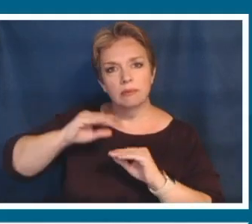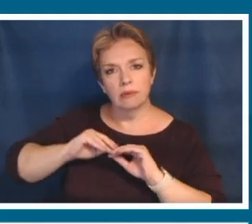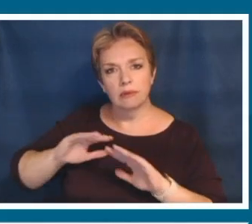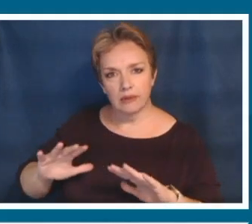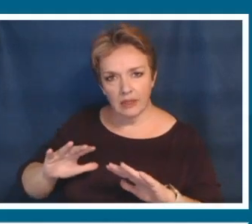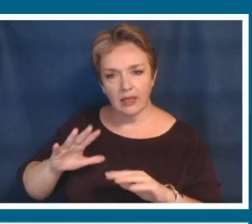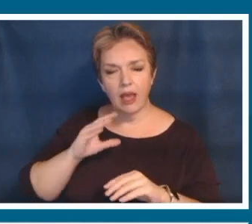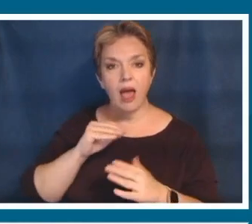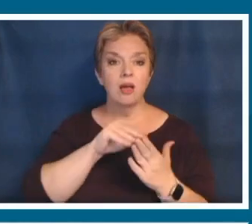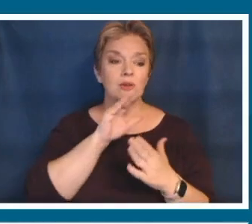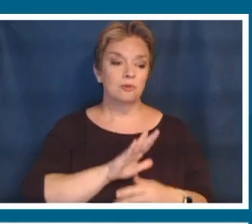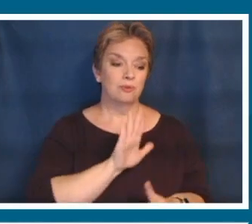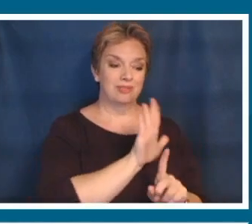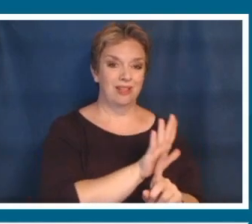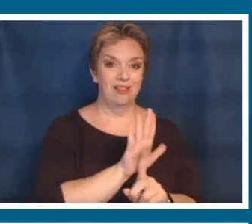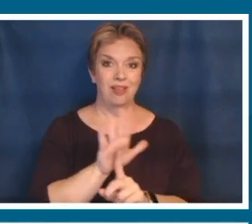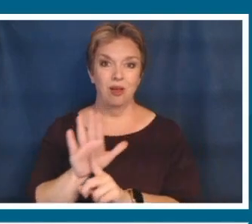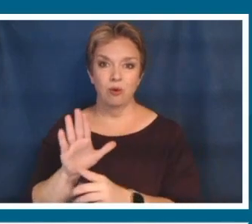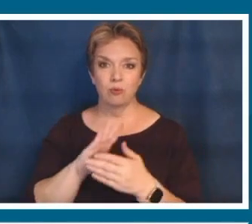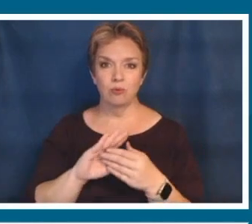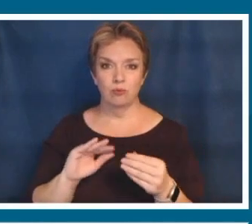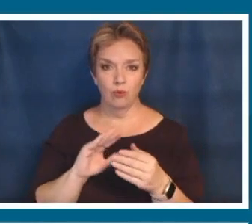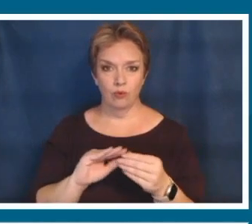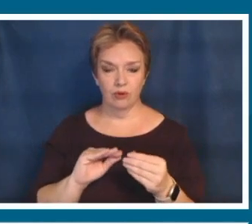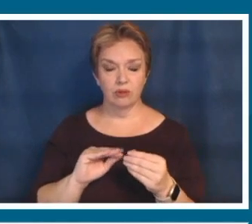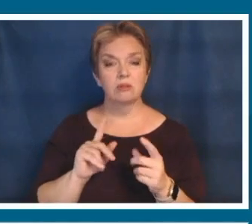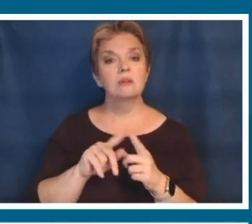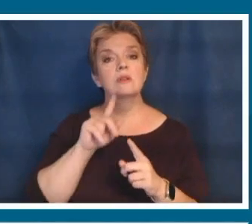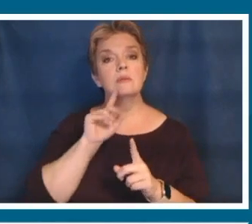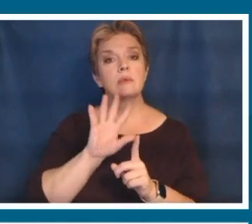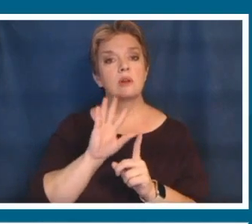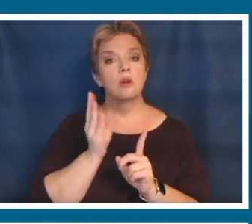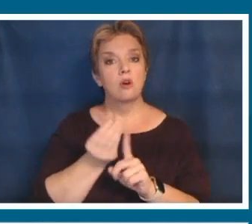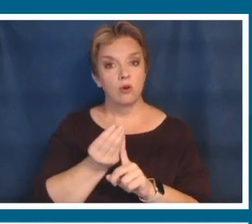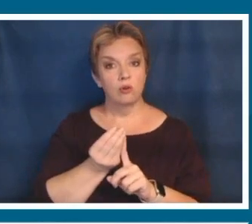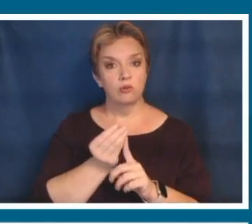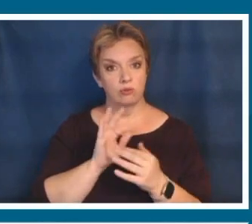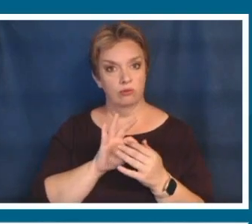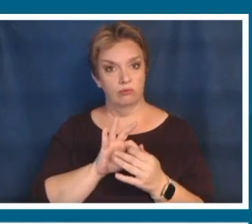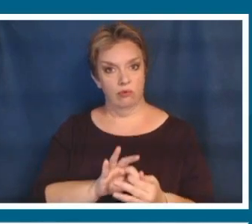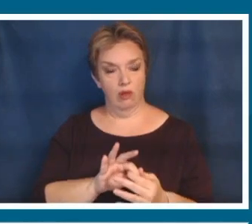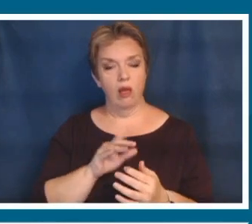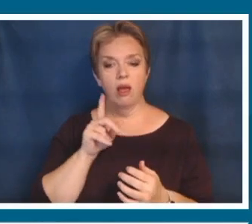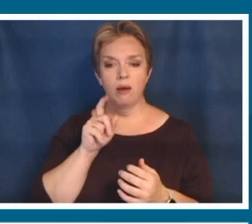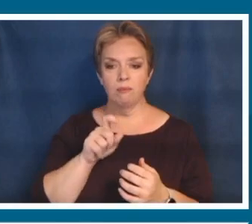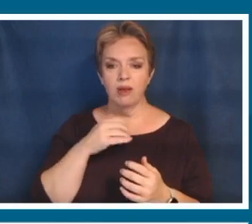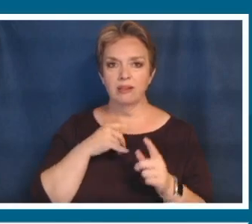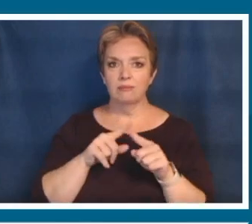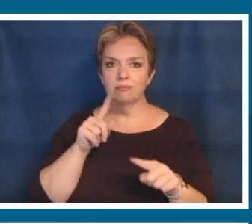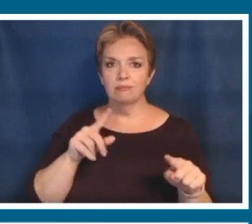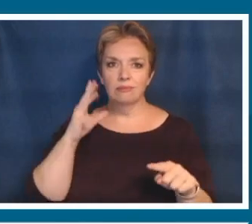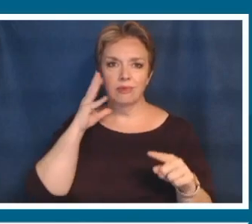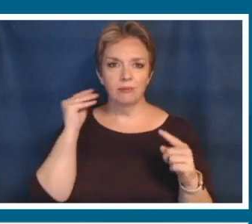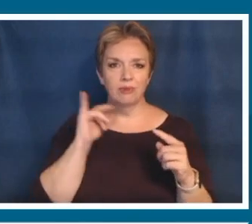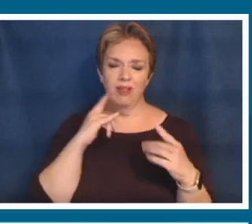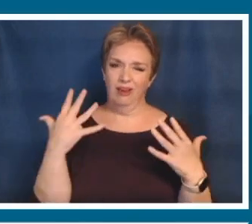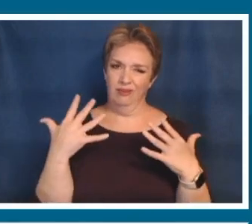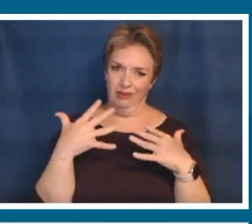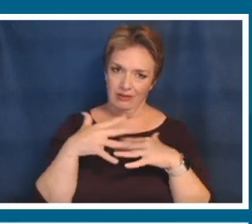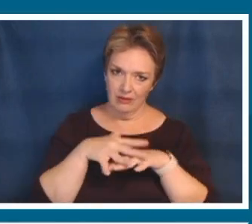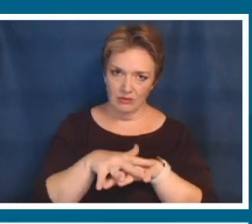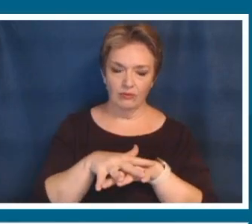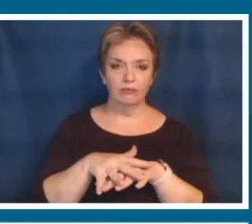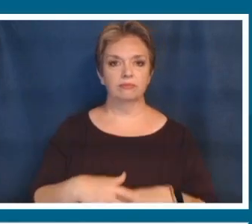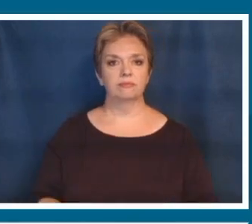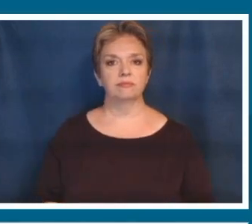Because to be culturally relevant, it really relies on integrating these diverse experiences. So using